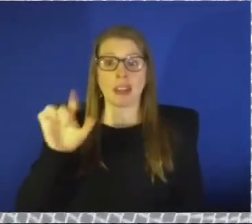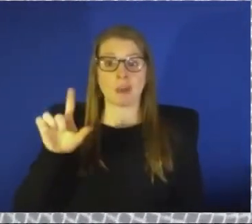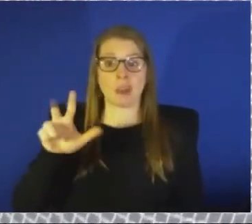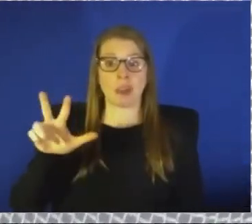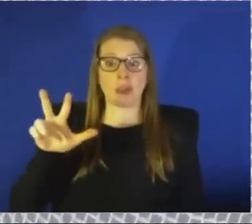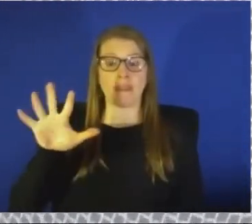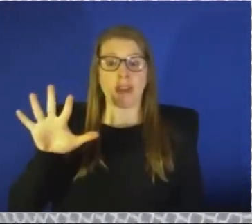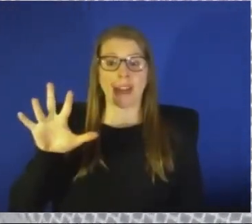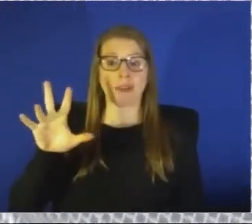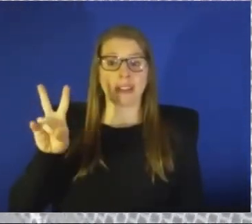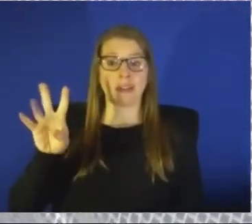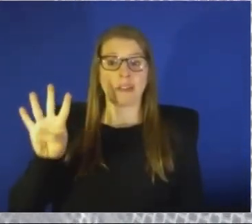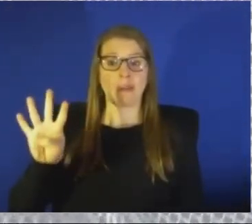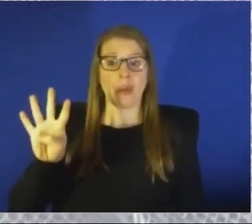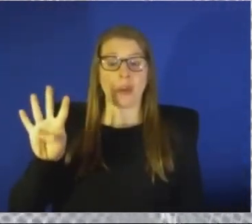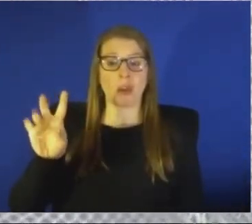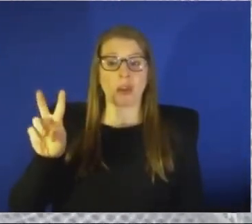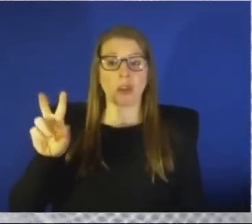913-574-1240.